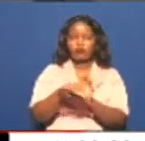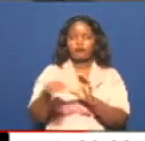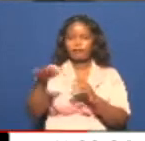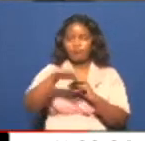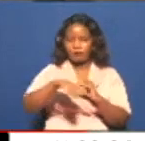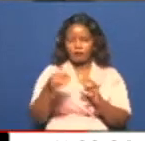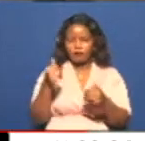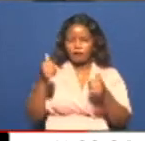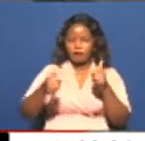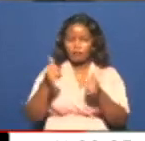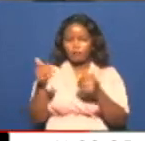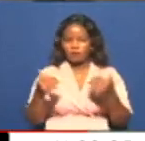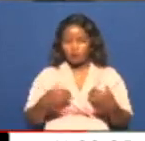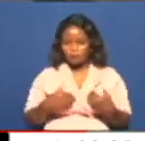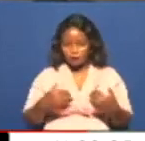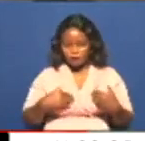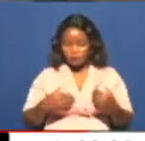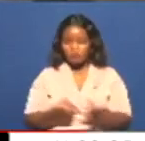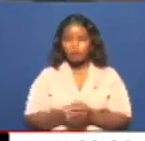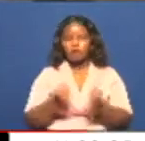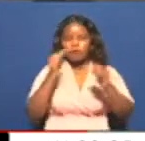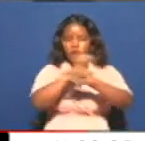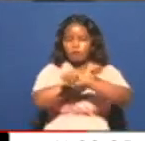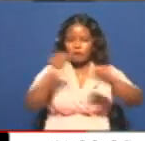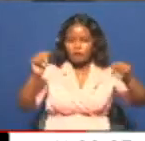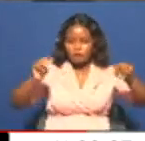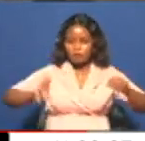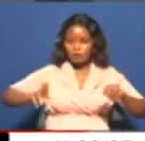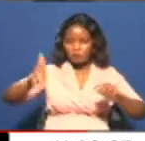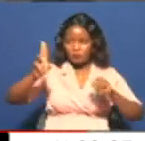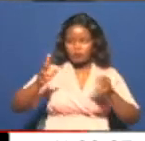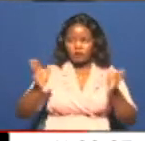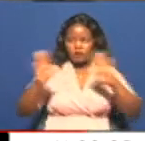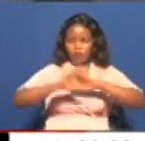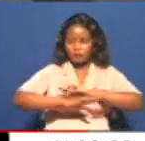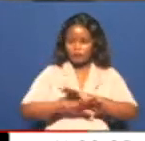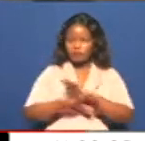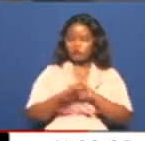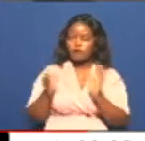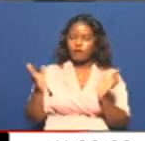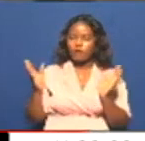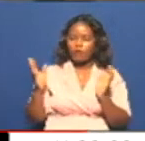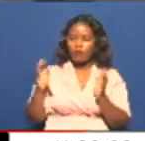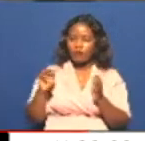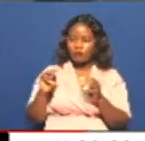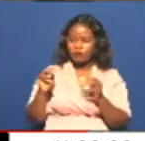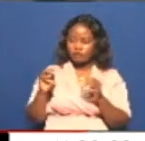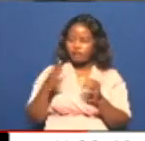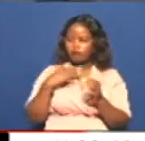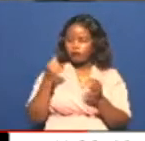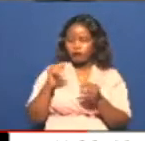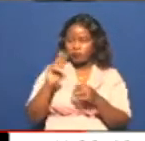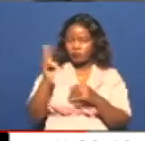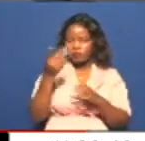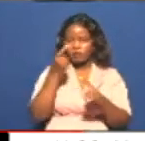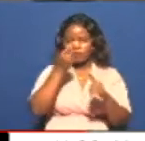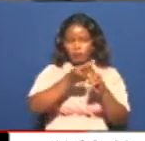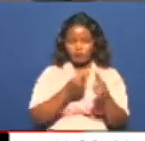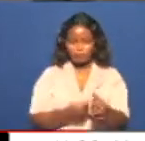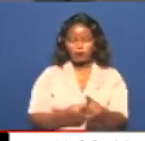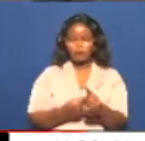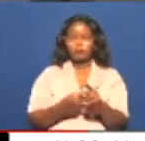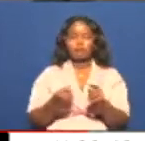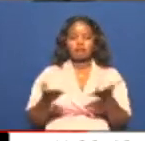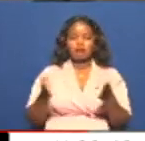and so, you know, the President Uhuru Kenyatta and the Deputy President were seeking a second term, mm-hmm. so sort of their voting